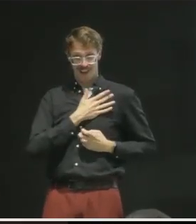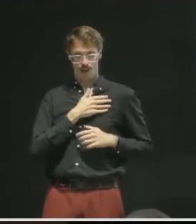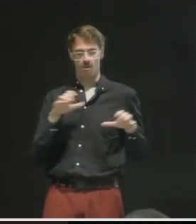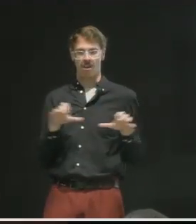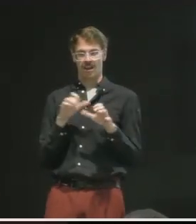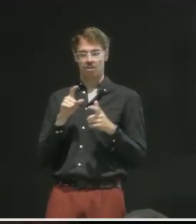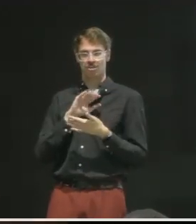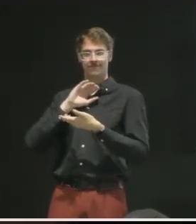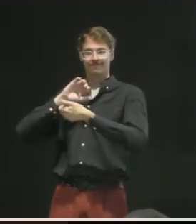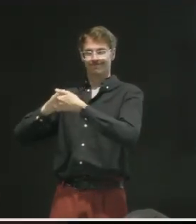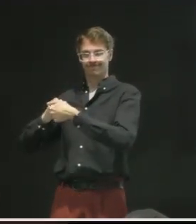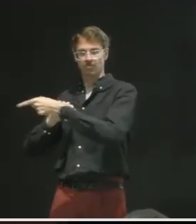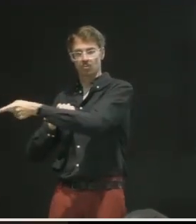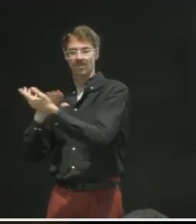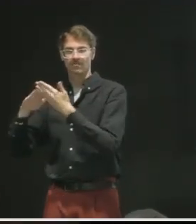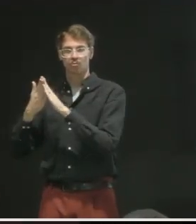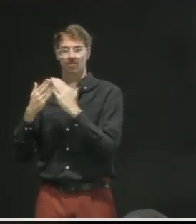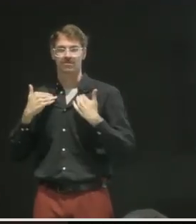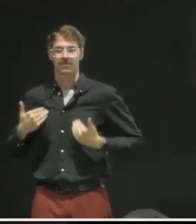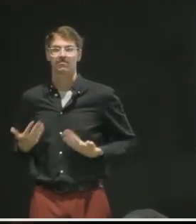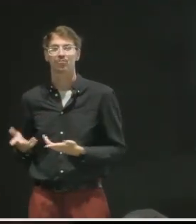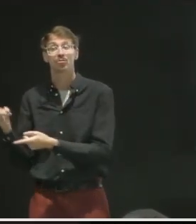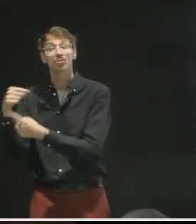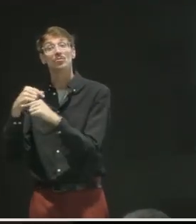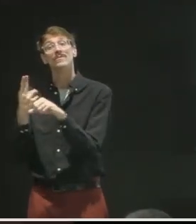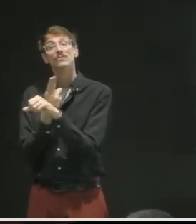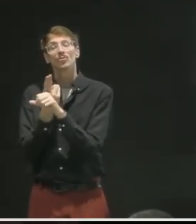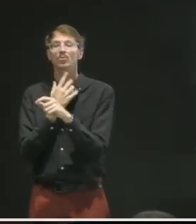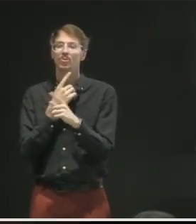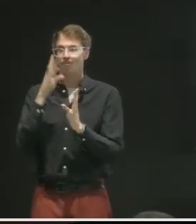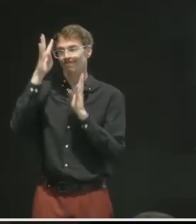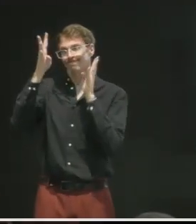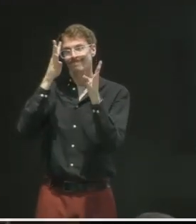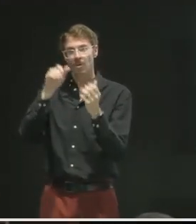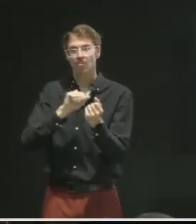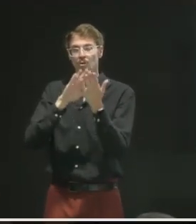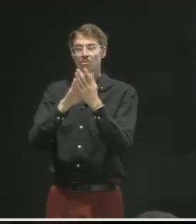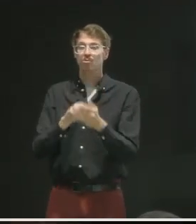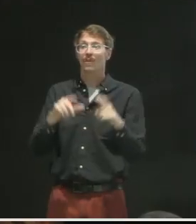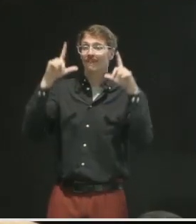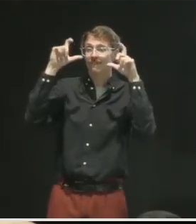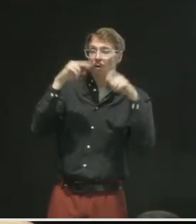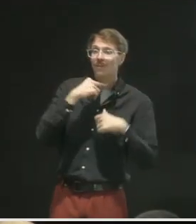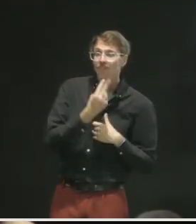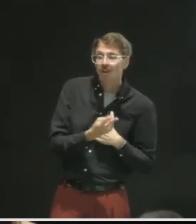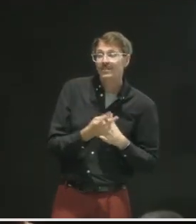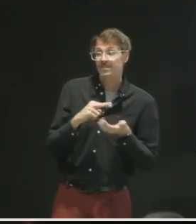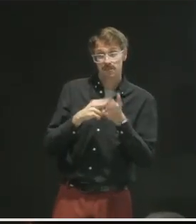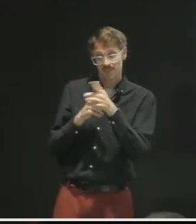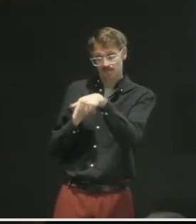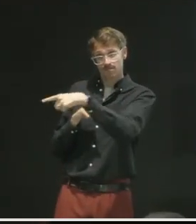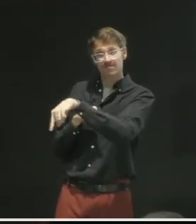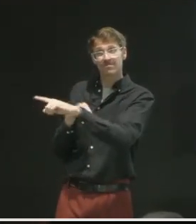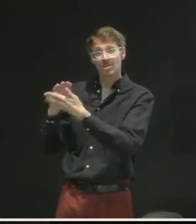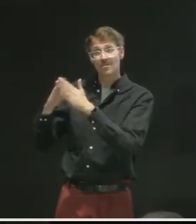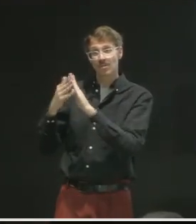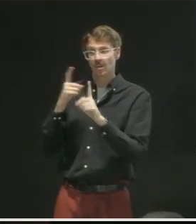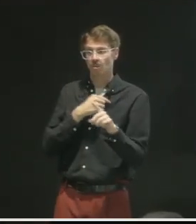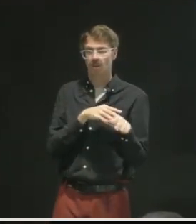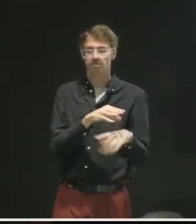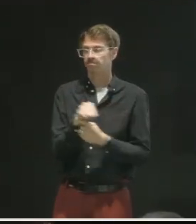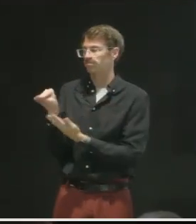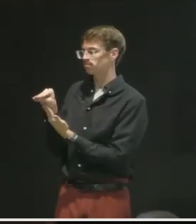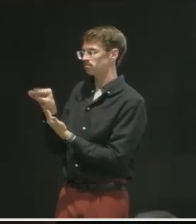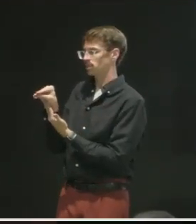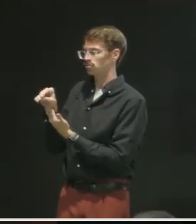community members. We've used innovative approaches like photo voice, where community members take pictures of unsafe places that